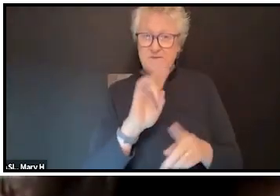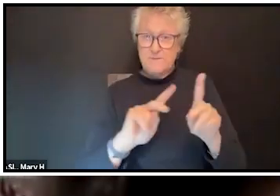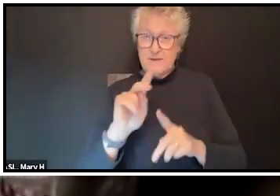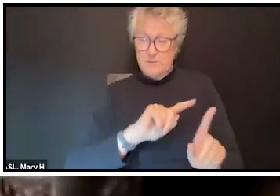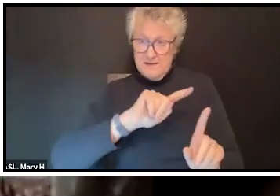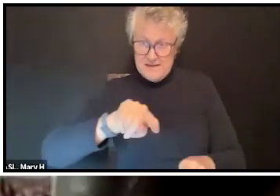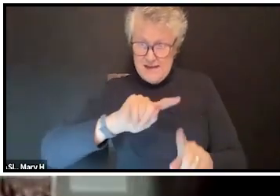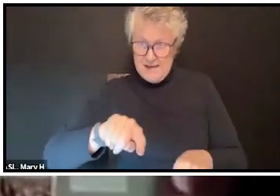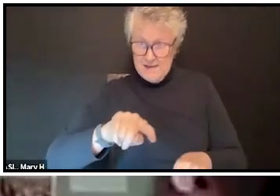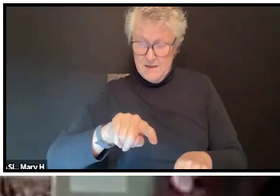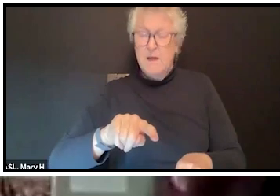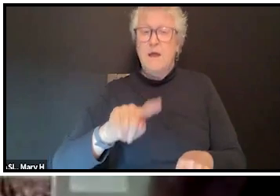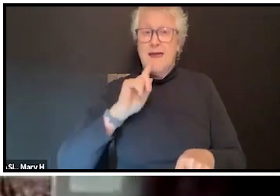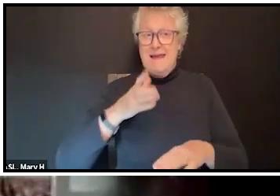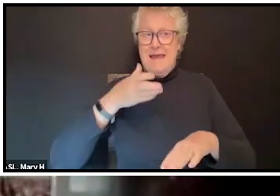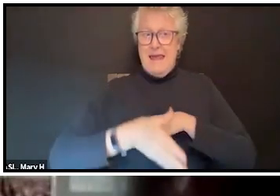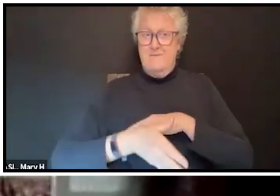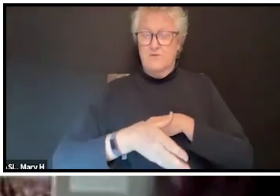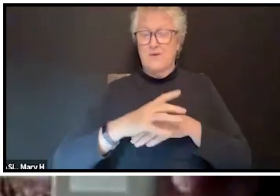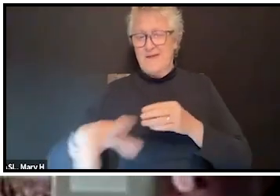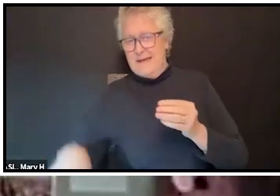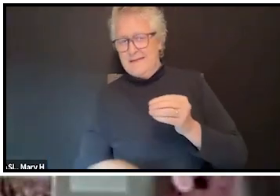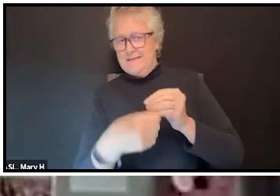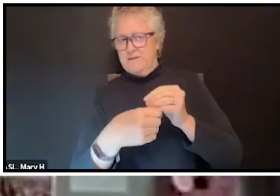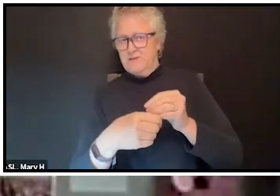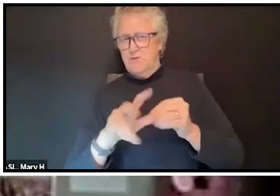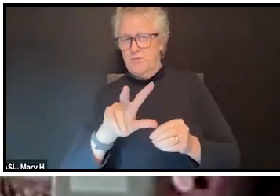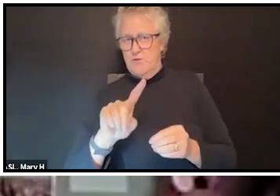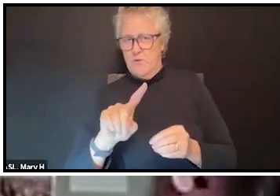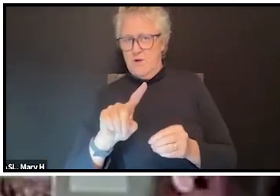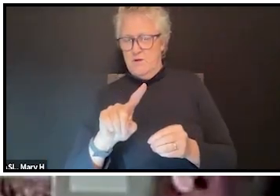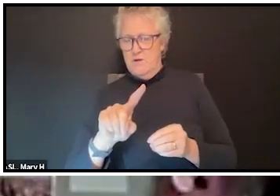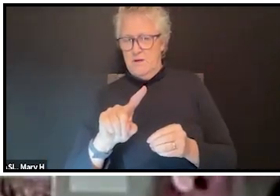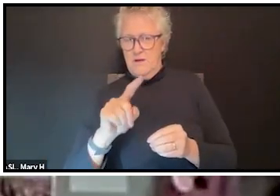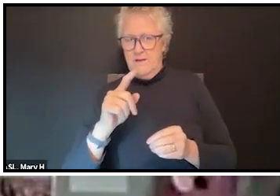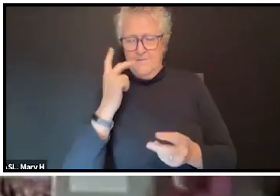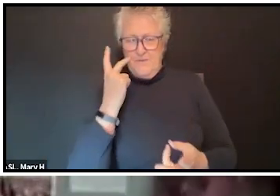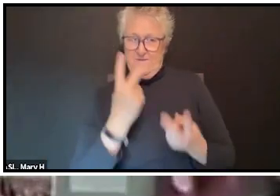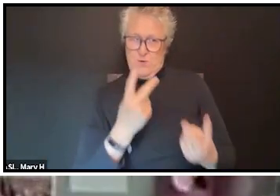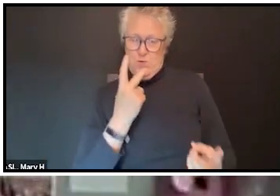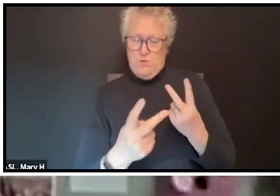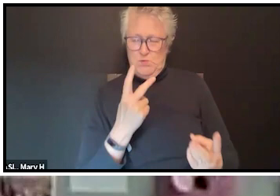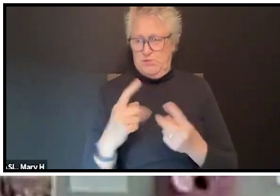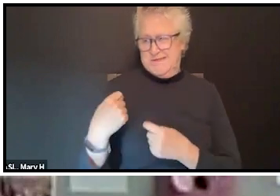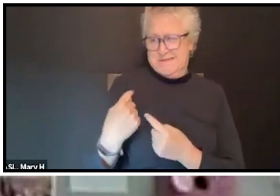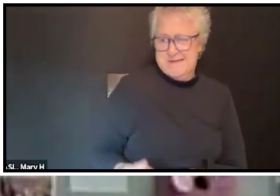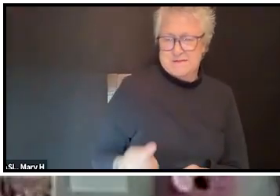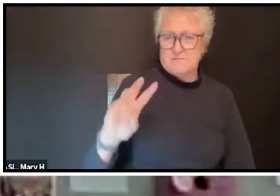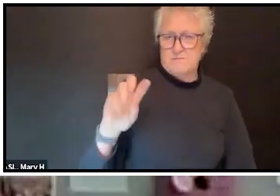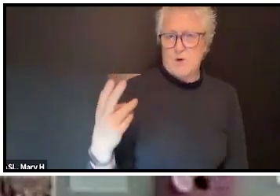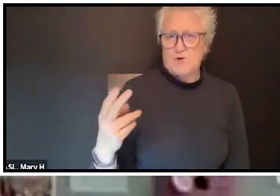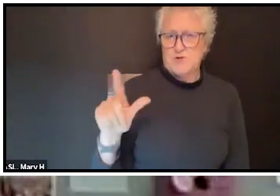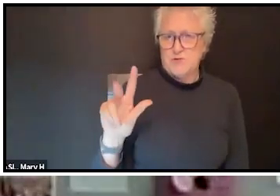additional 31 views, and that was since March 5th. Now, let's go back